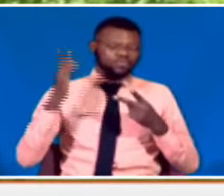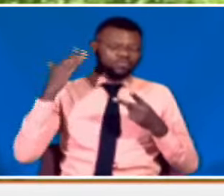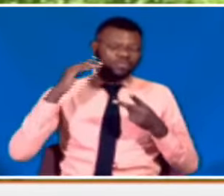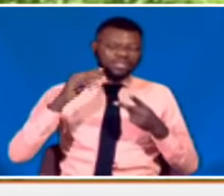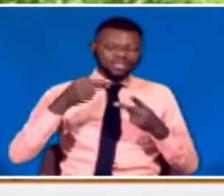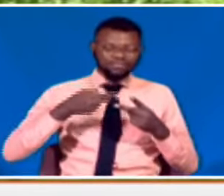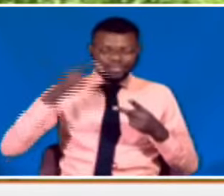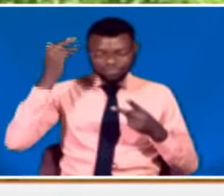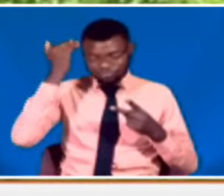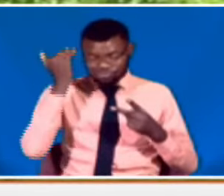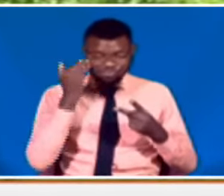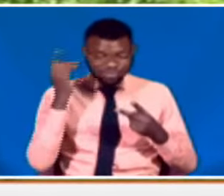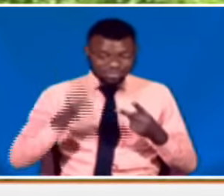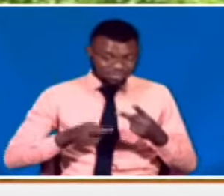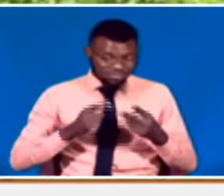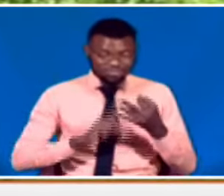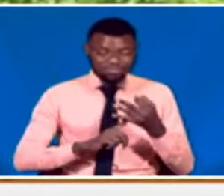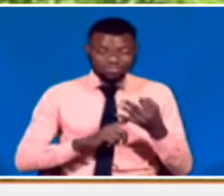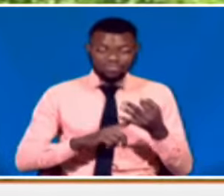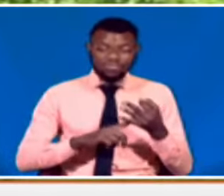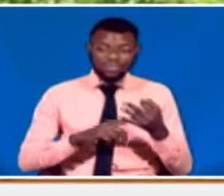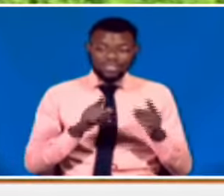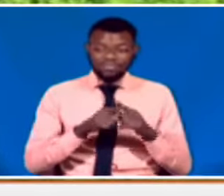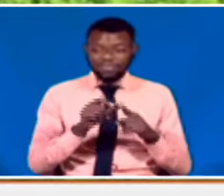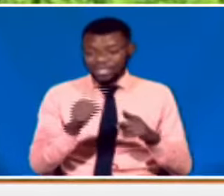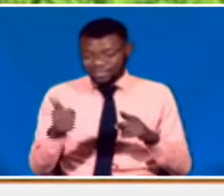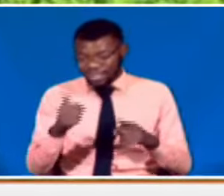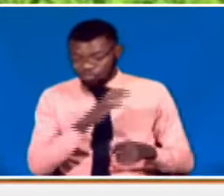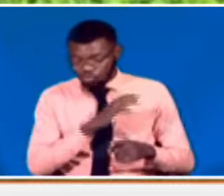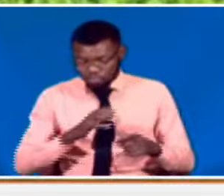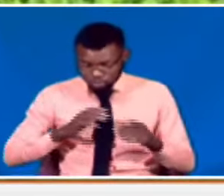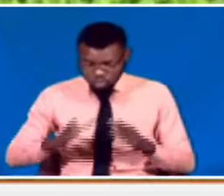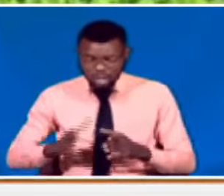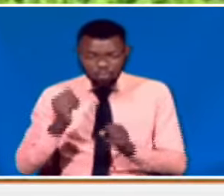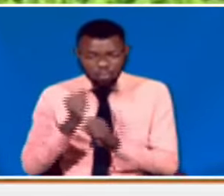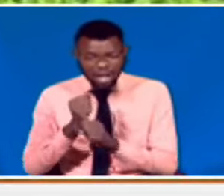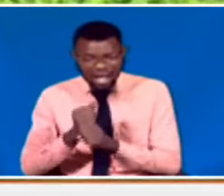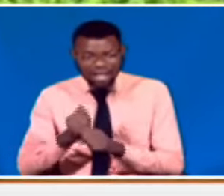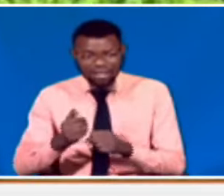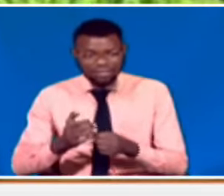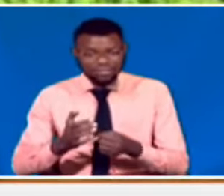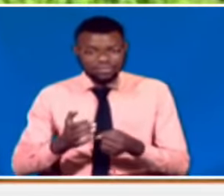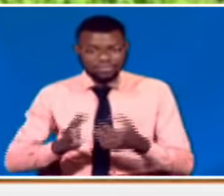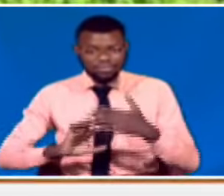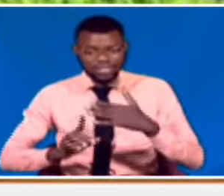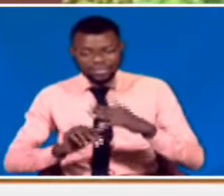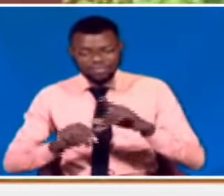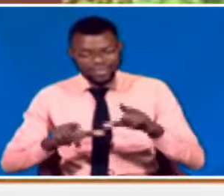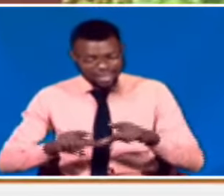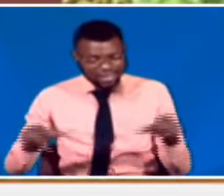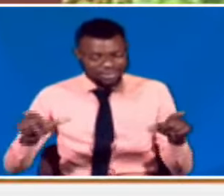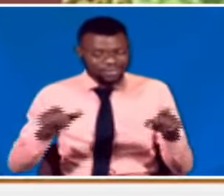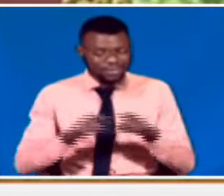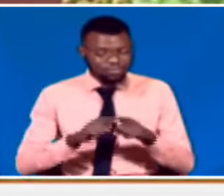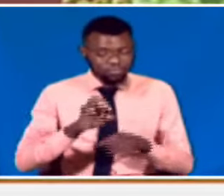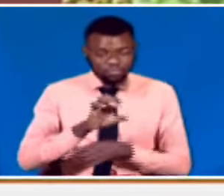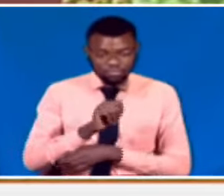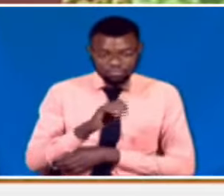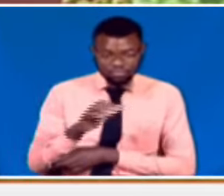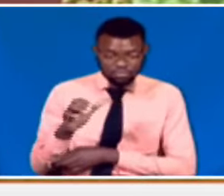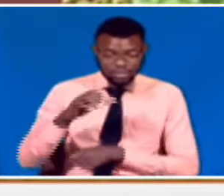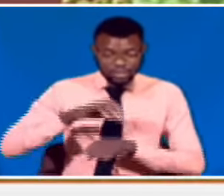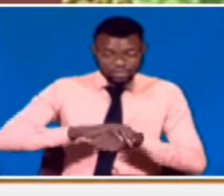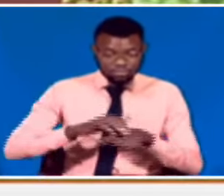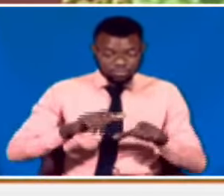former provincial commissioner, and former commissioners for lands. In other recovery efforts, EACC successfully recovered a parcel of